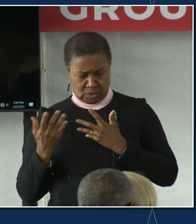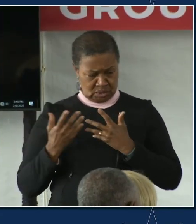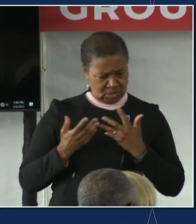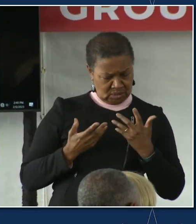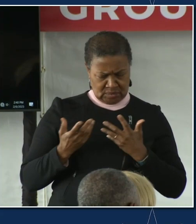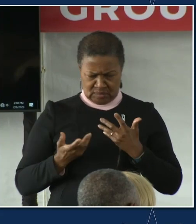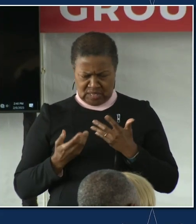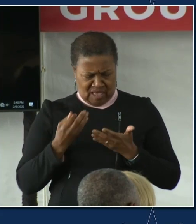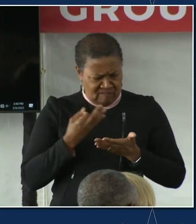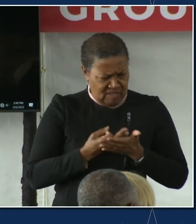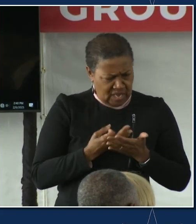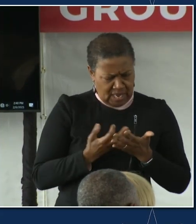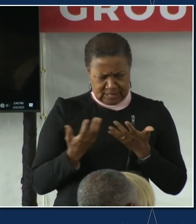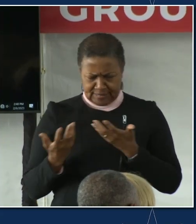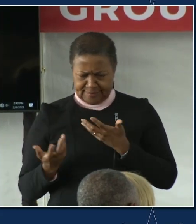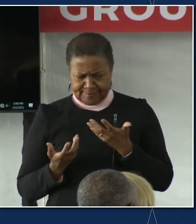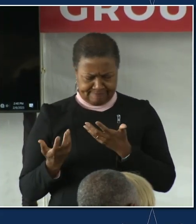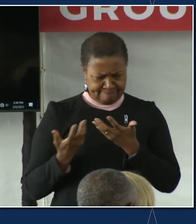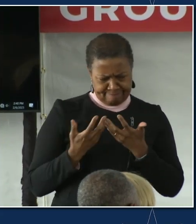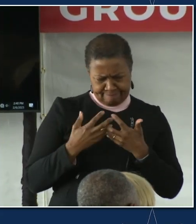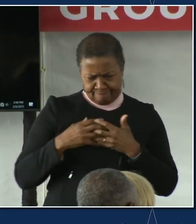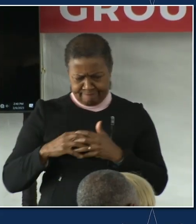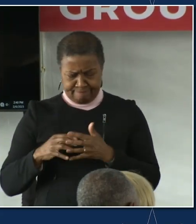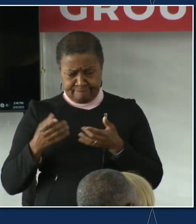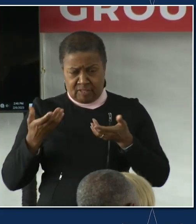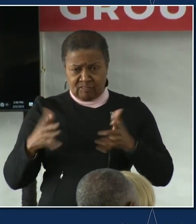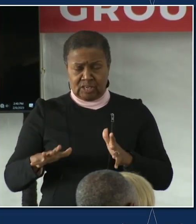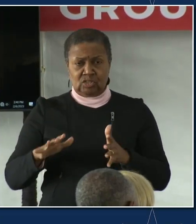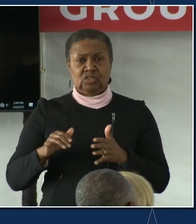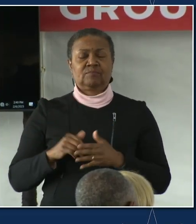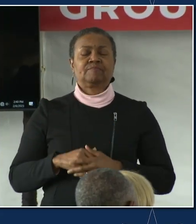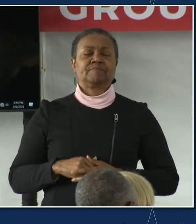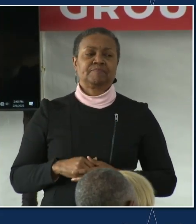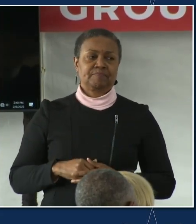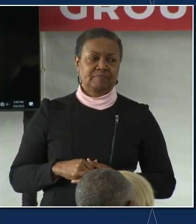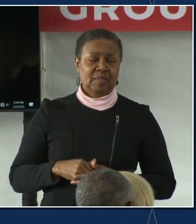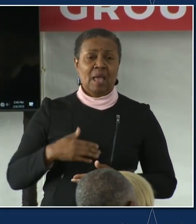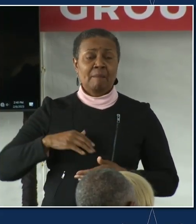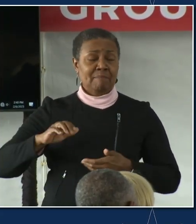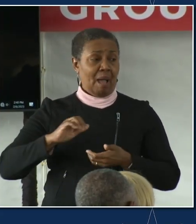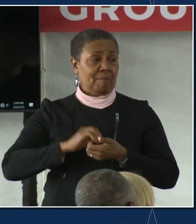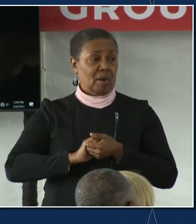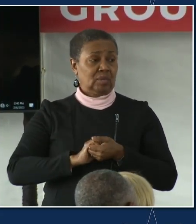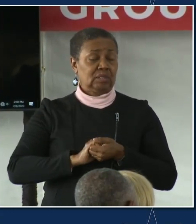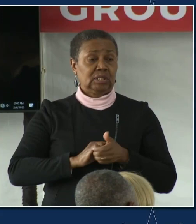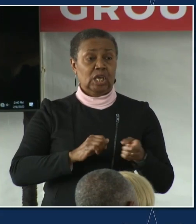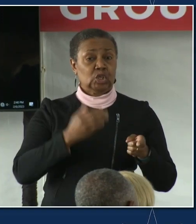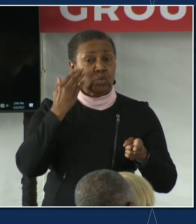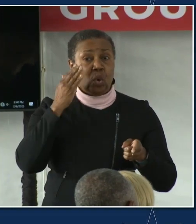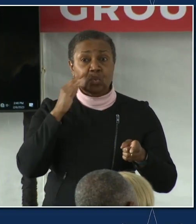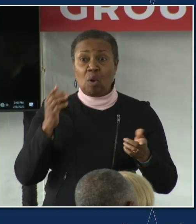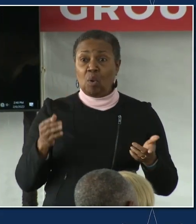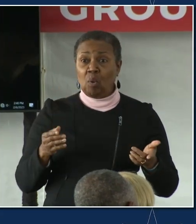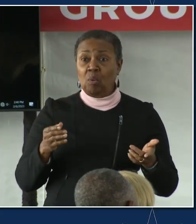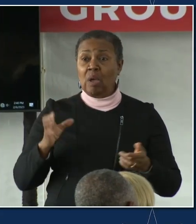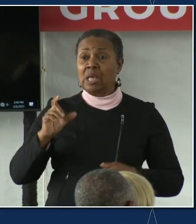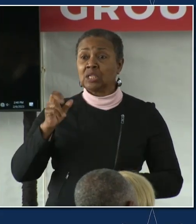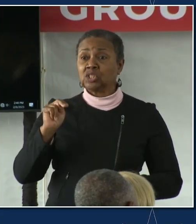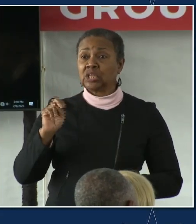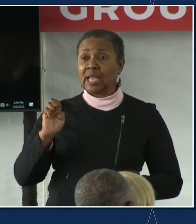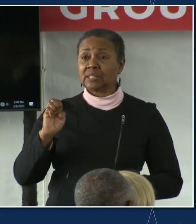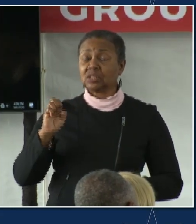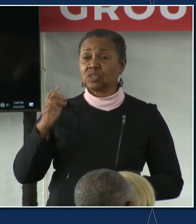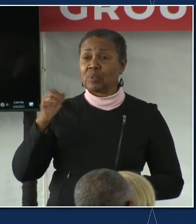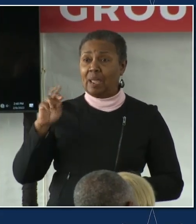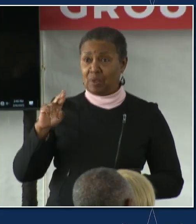the financing works, and everything gets done in that respect. My partner that you guys don't even know about, Chance the Rapper, is with us